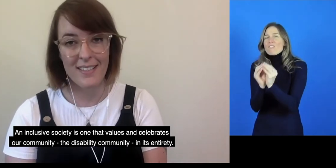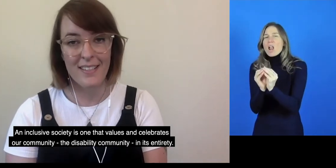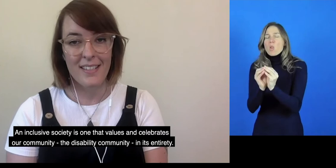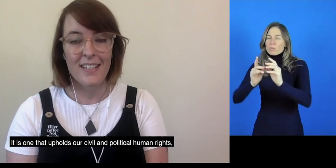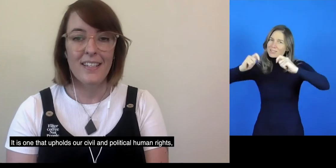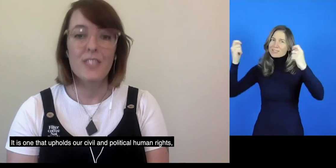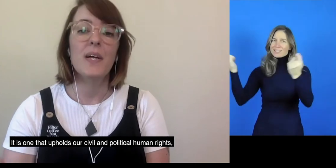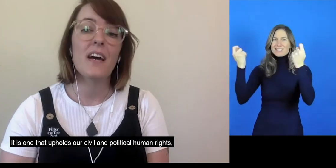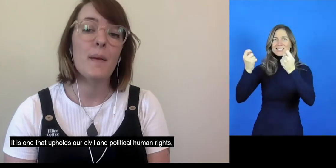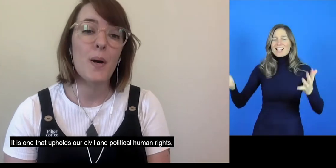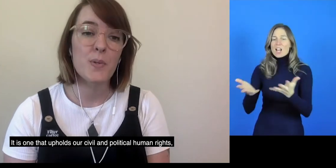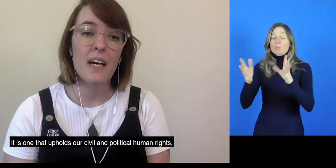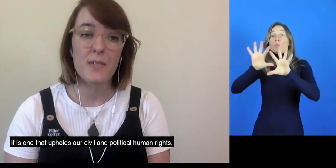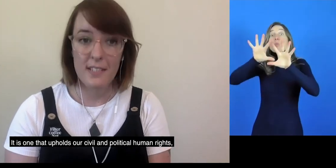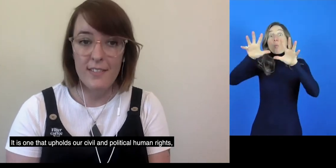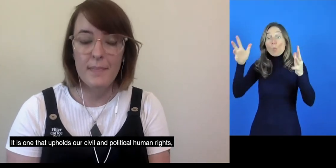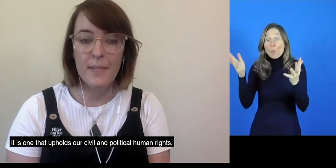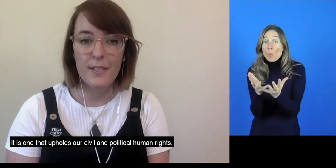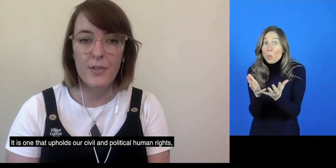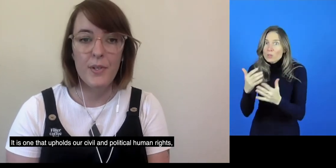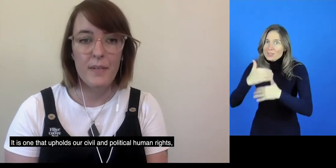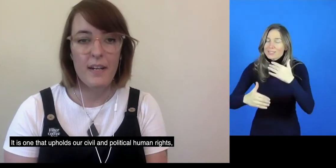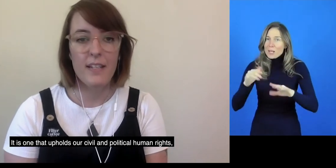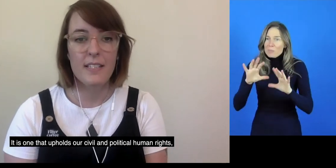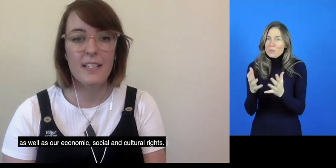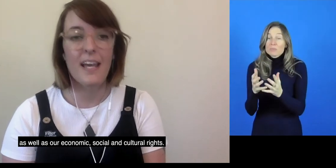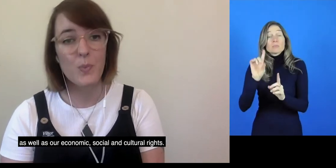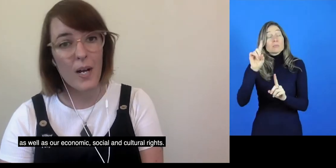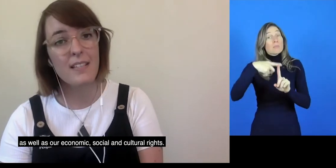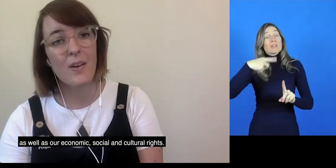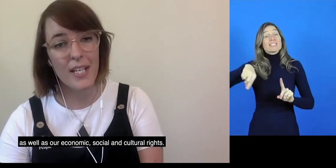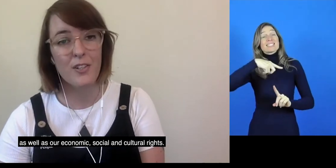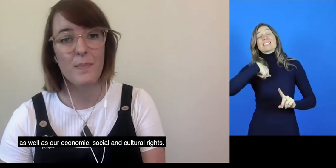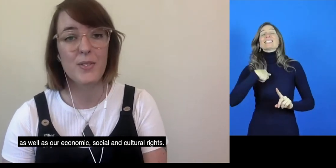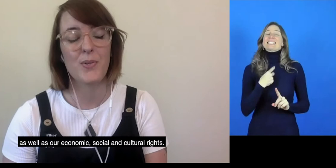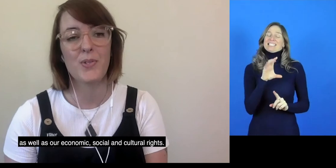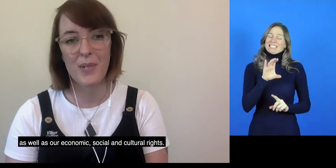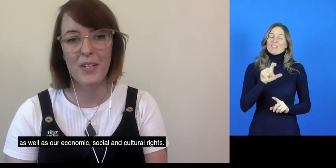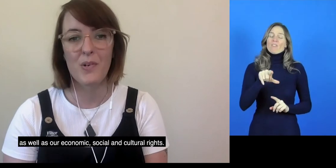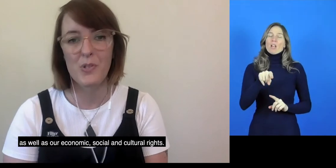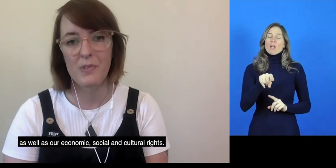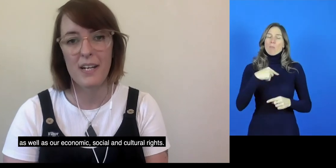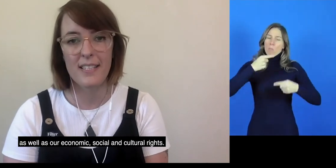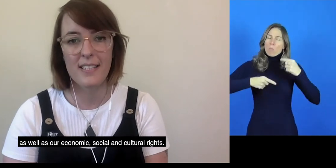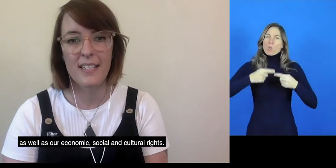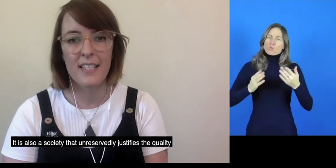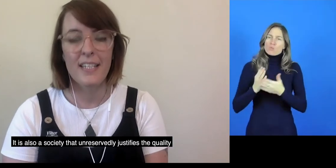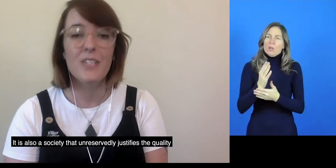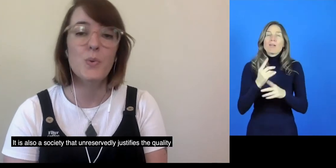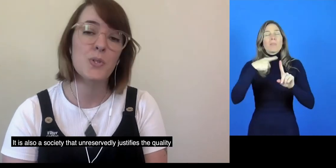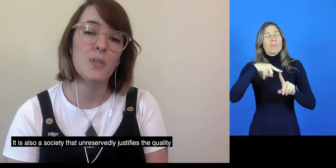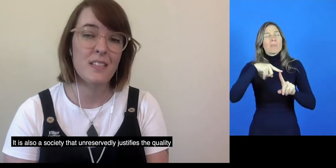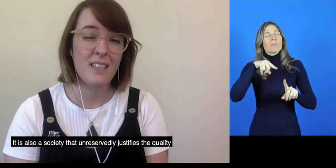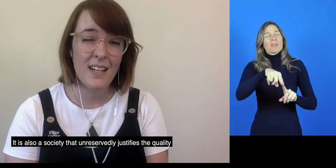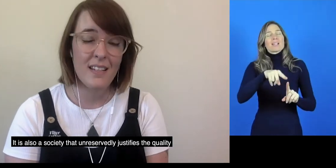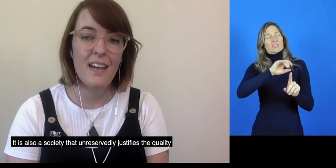entirety. It's one that upholds our civil and political human rights, as well as our economic, social, and cultural rights. It's